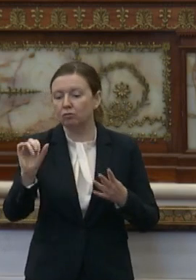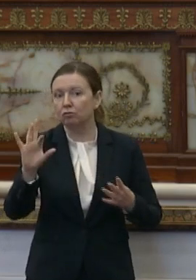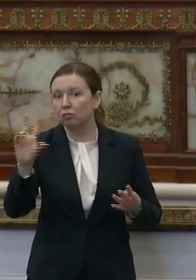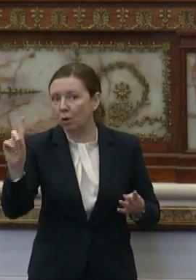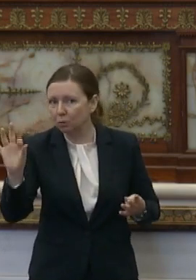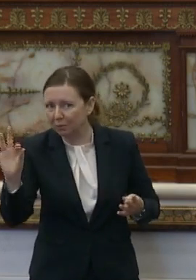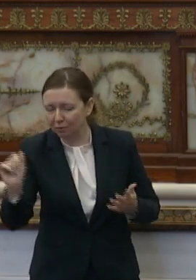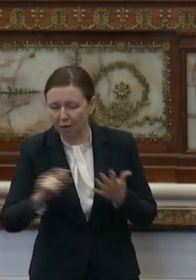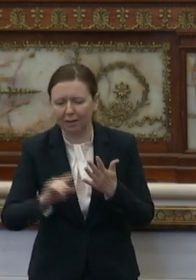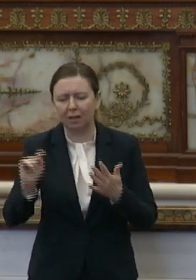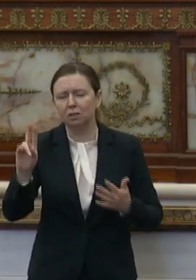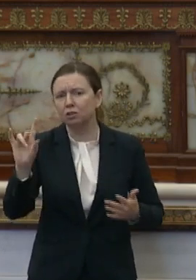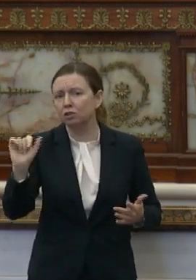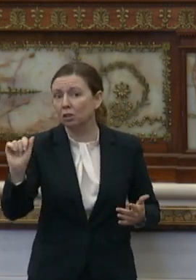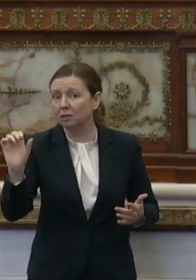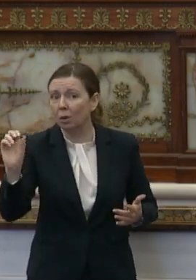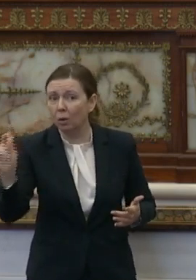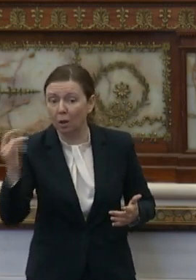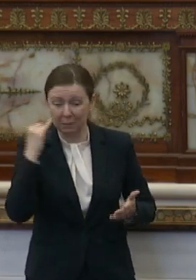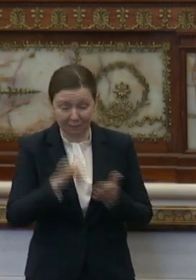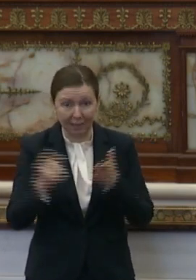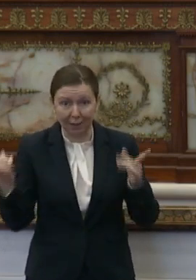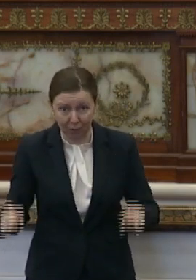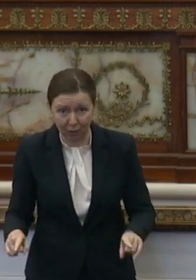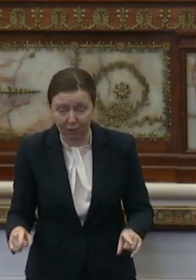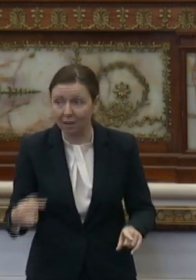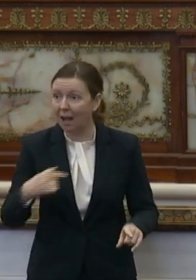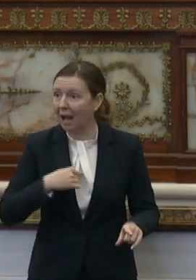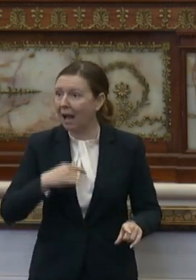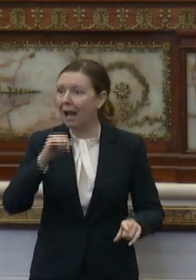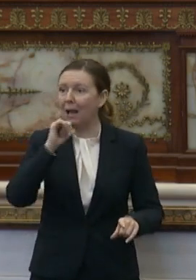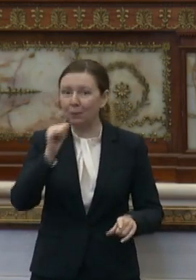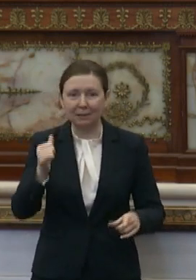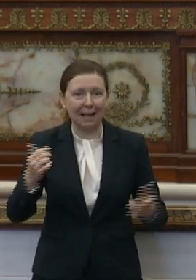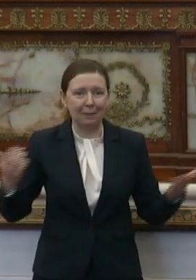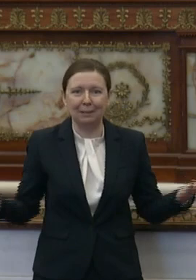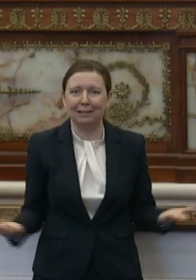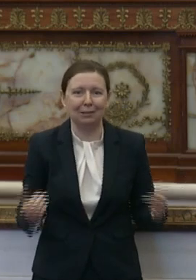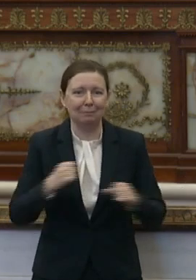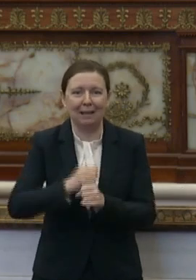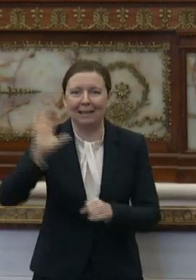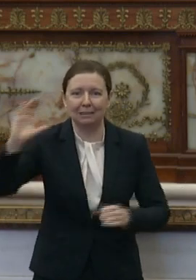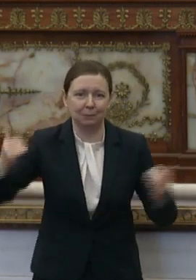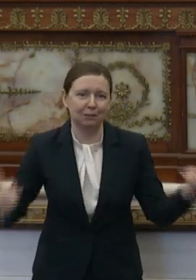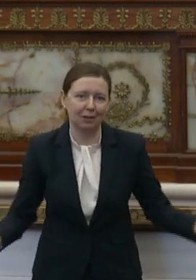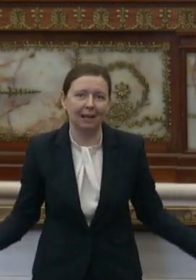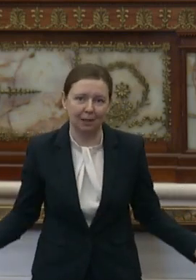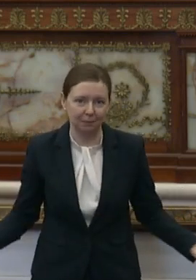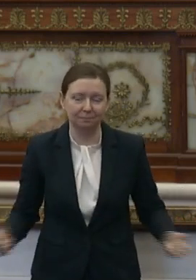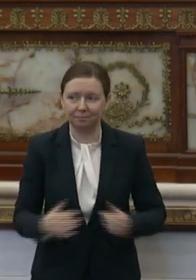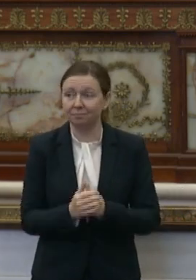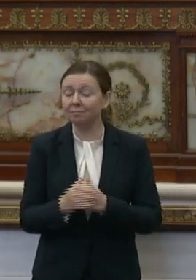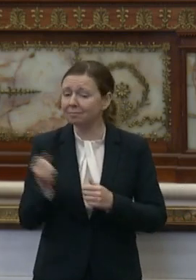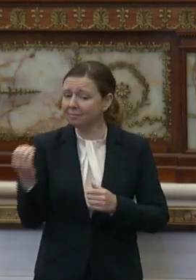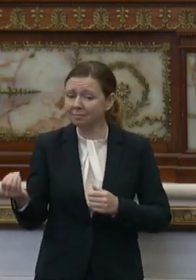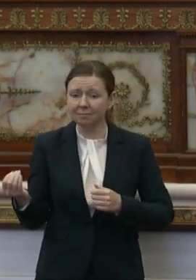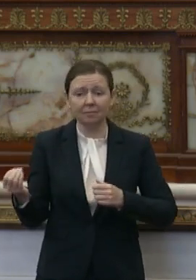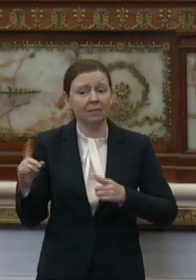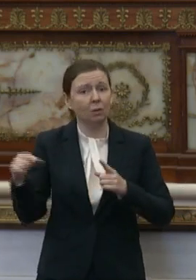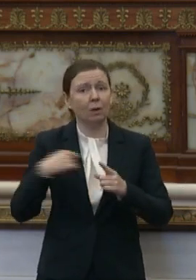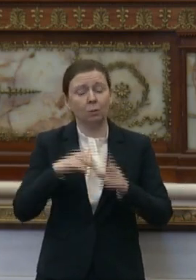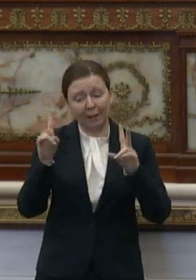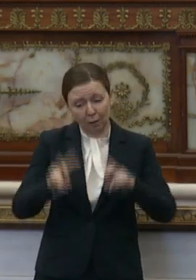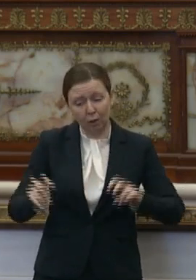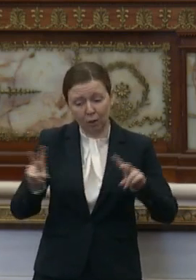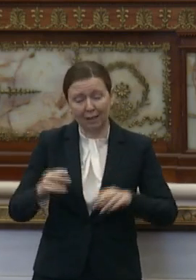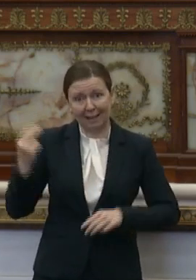Oklahoma. And so if that had occurred, I would not be making this speech right now today. And so when we look